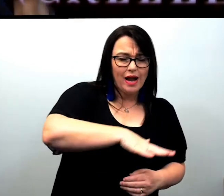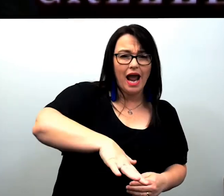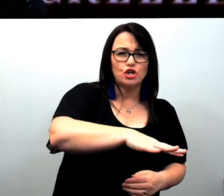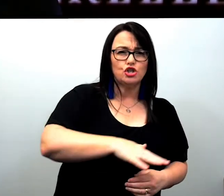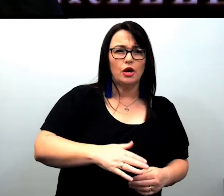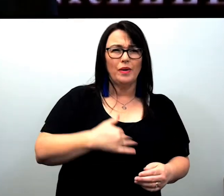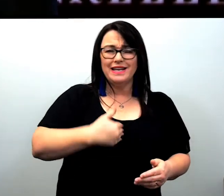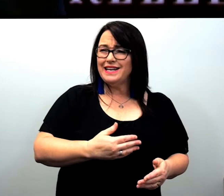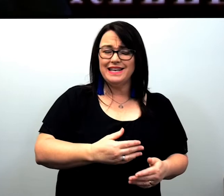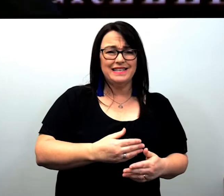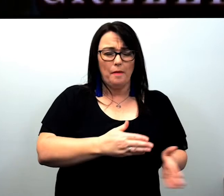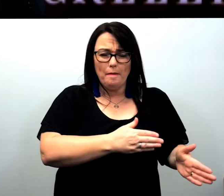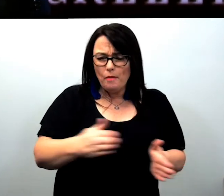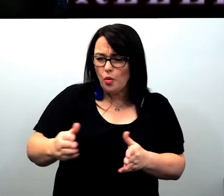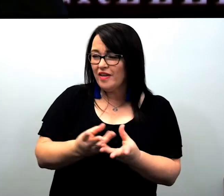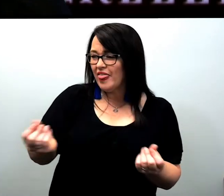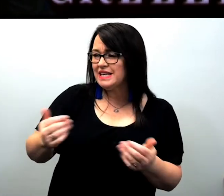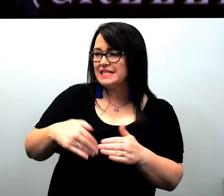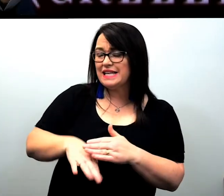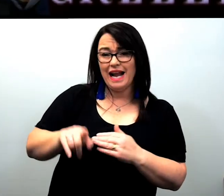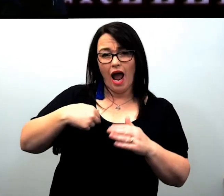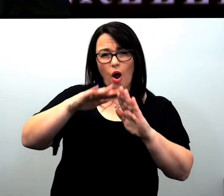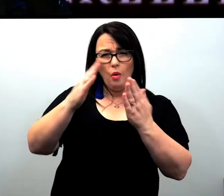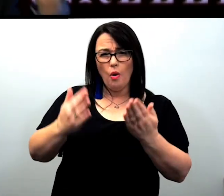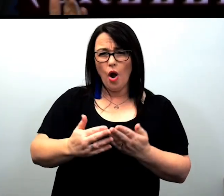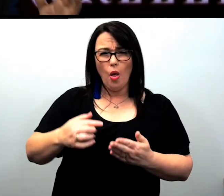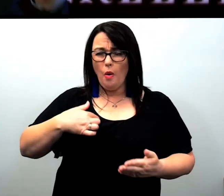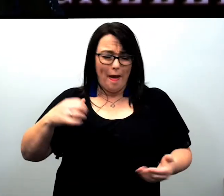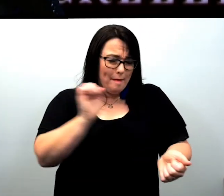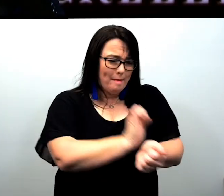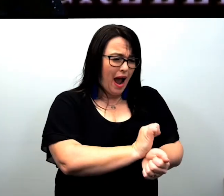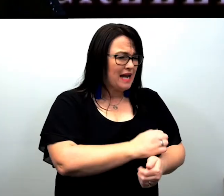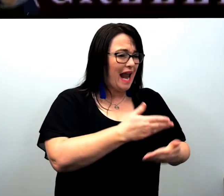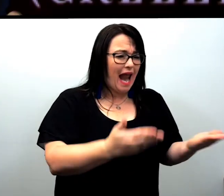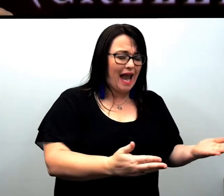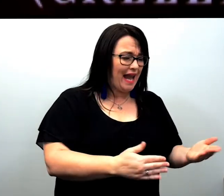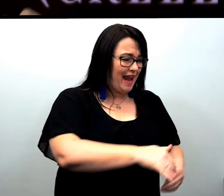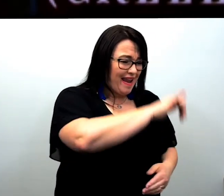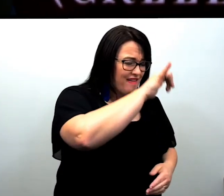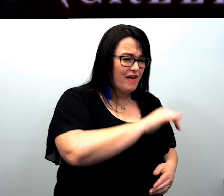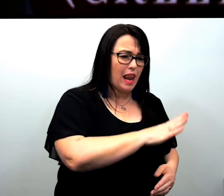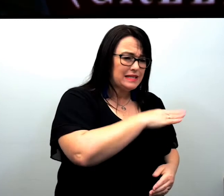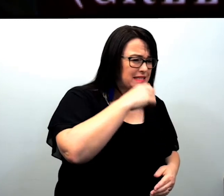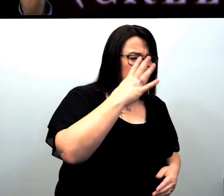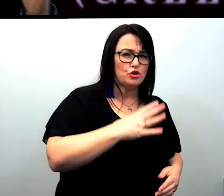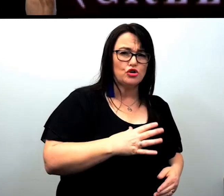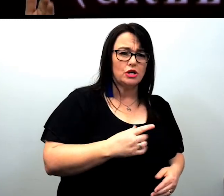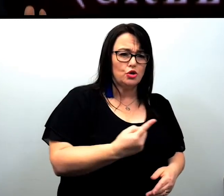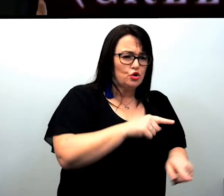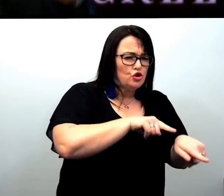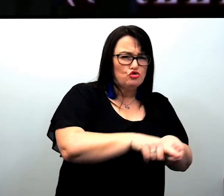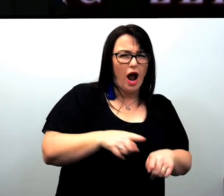world. God, we bind any spirit that would try to control and intimidate and manipulate. We bind any